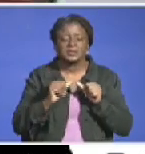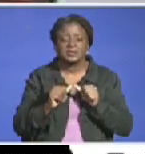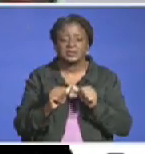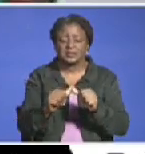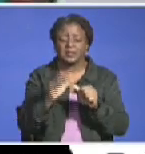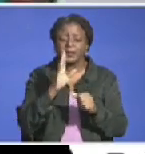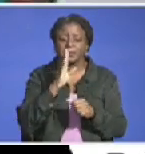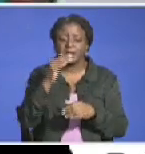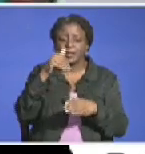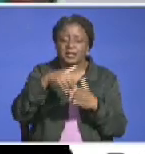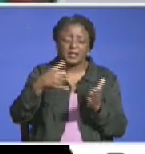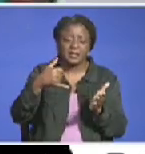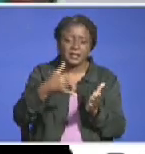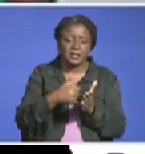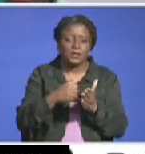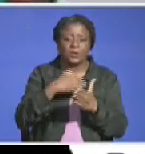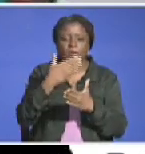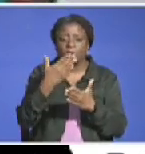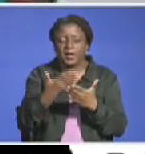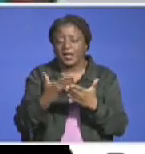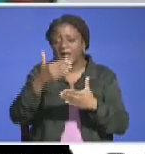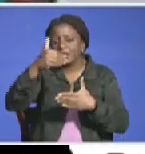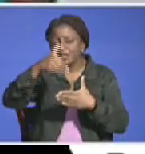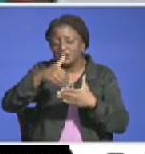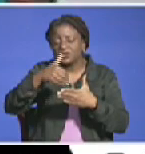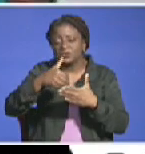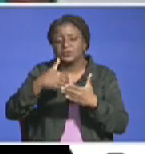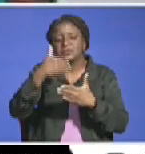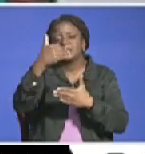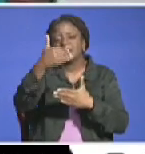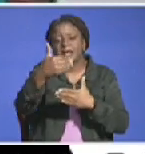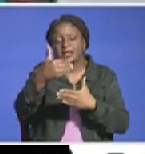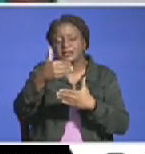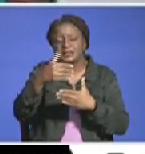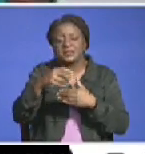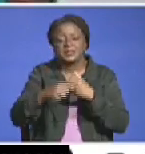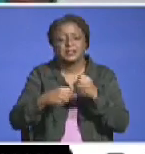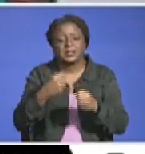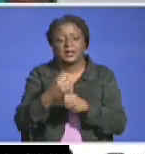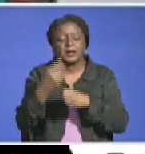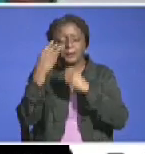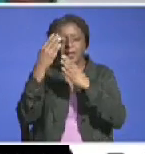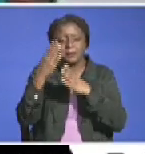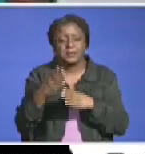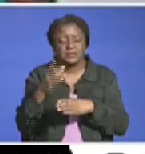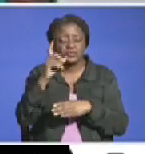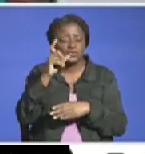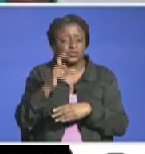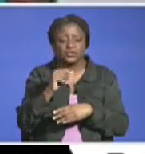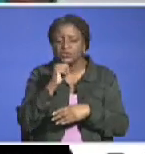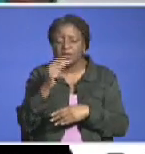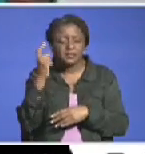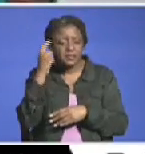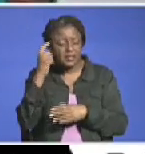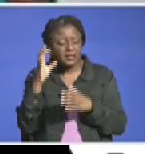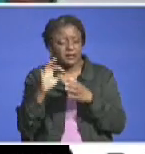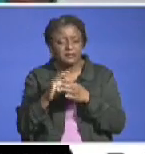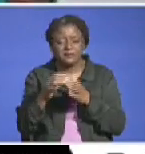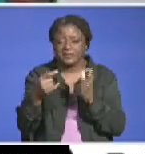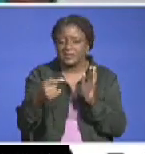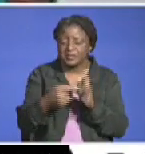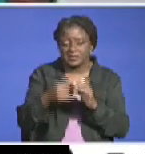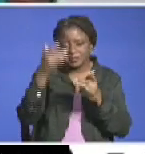in it well into next year. Bahamians should not think of this pandemic as